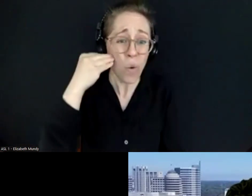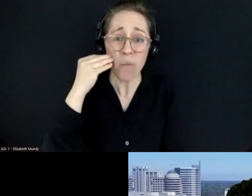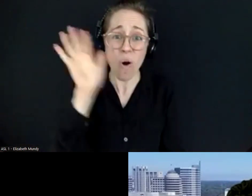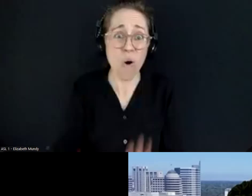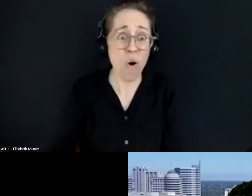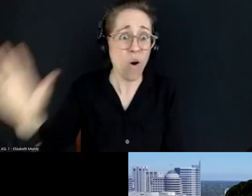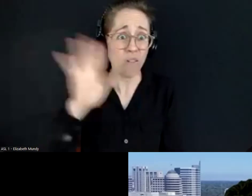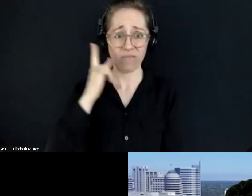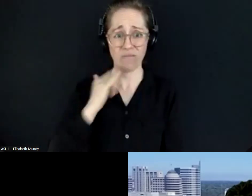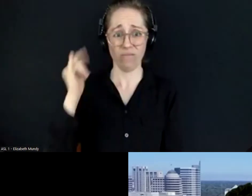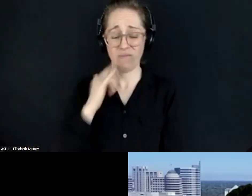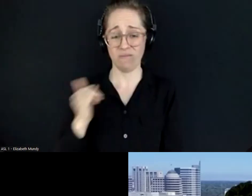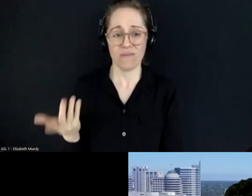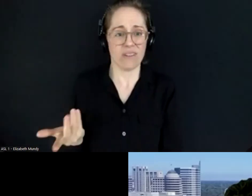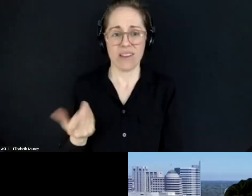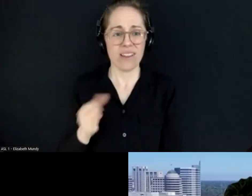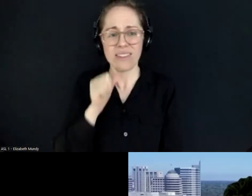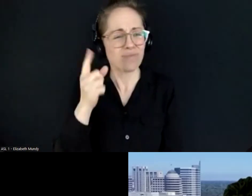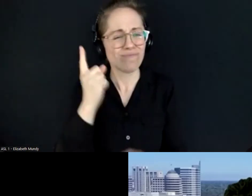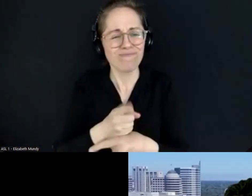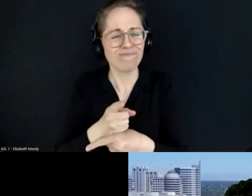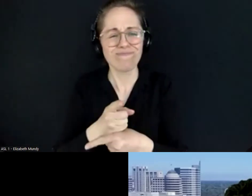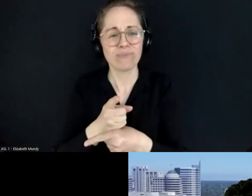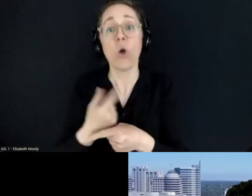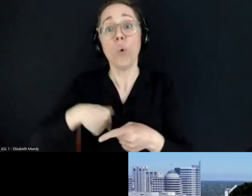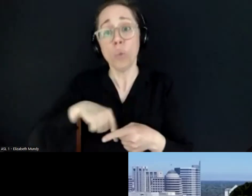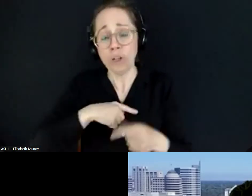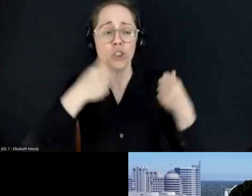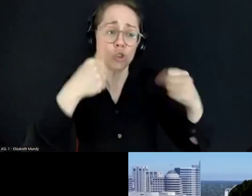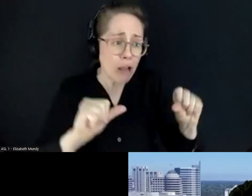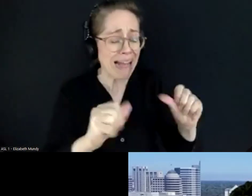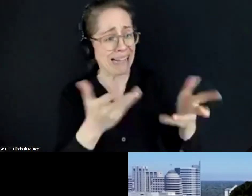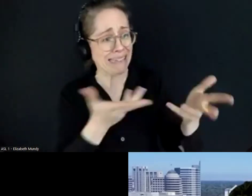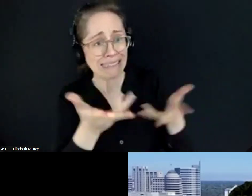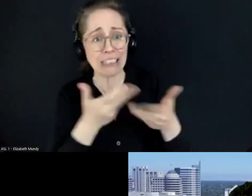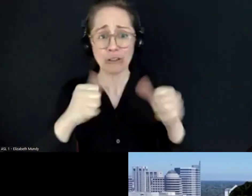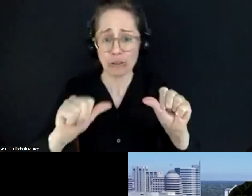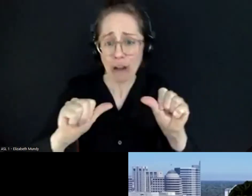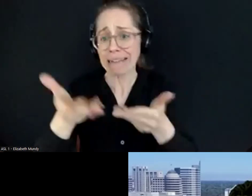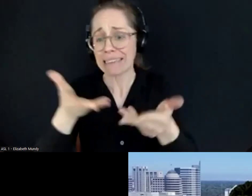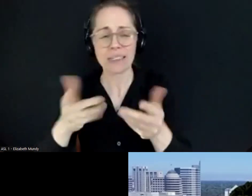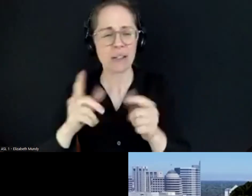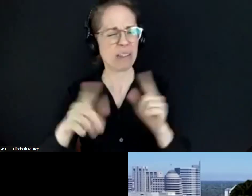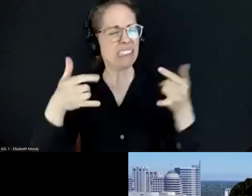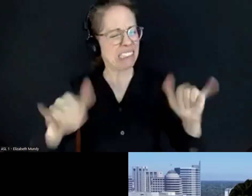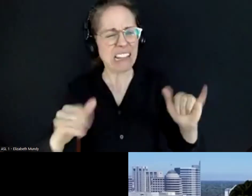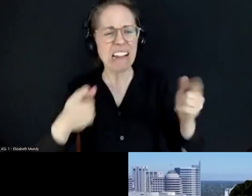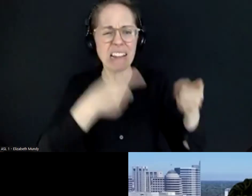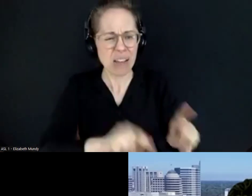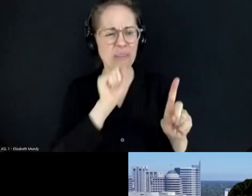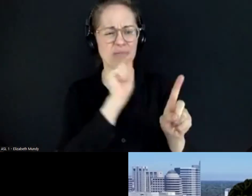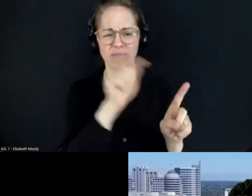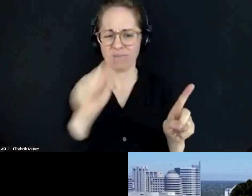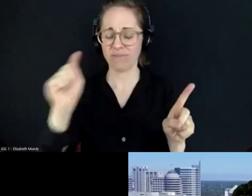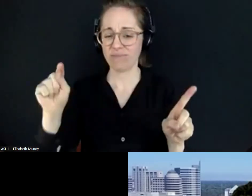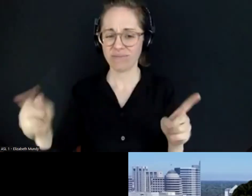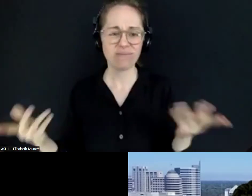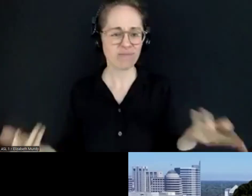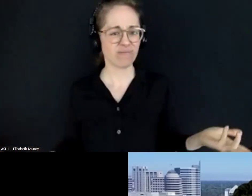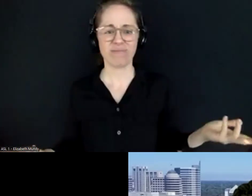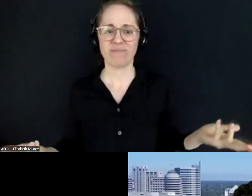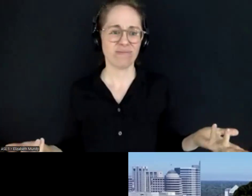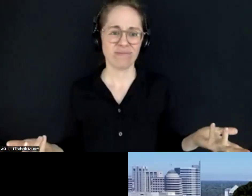and even with despite our best efforts, the inflows into homelessness are outpacing our exits, and we have